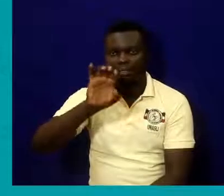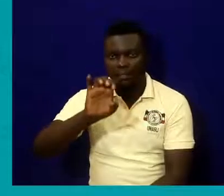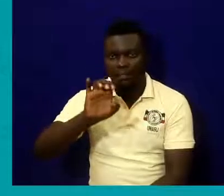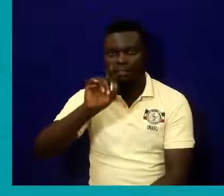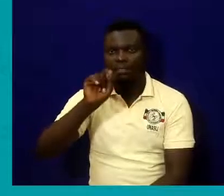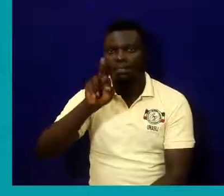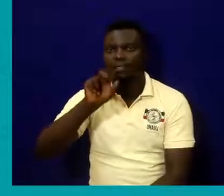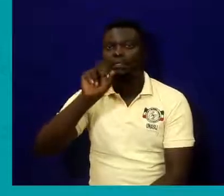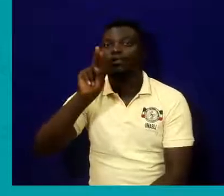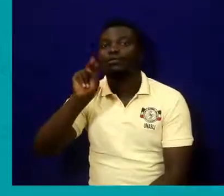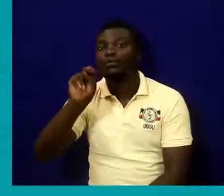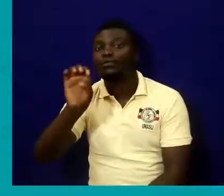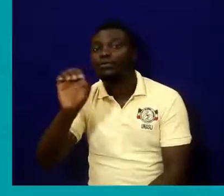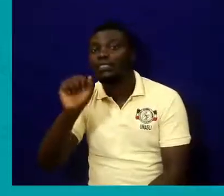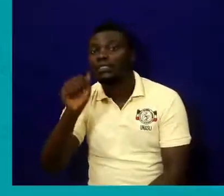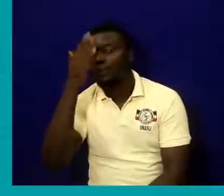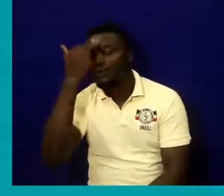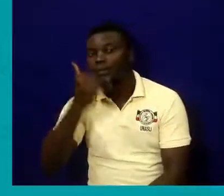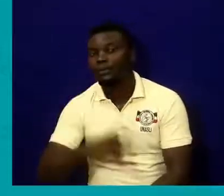because